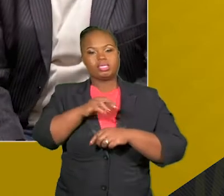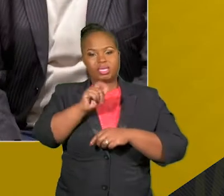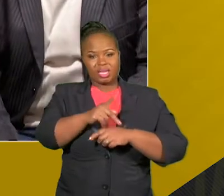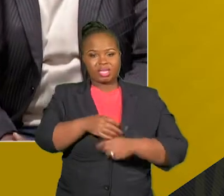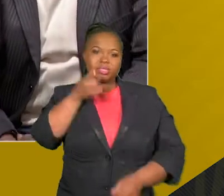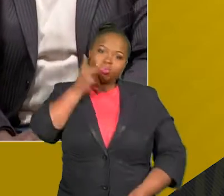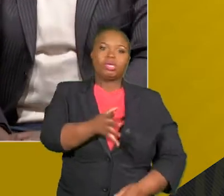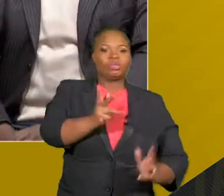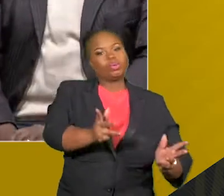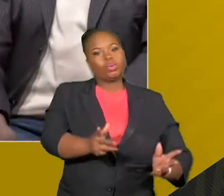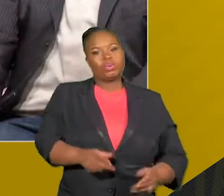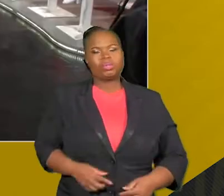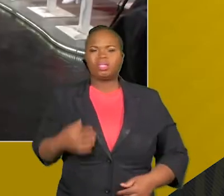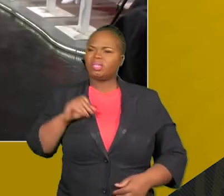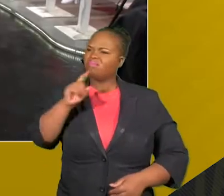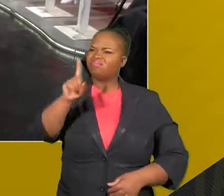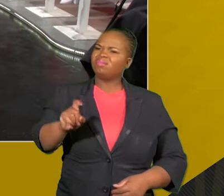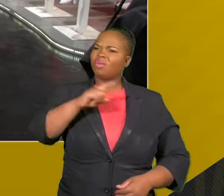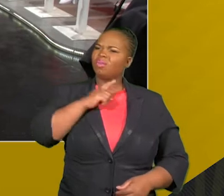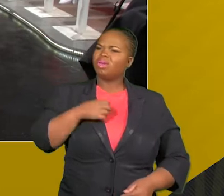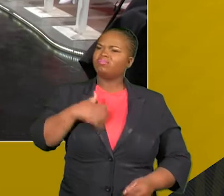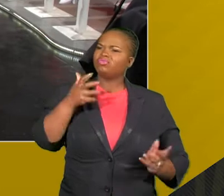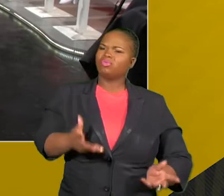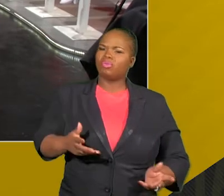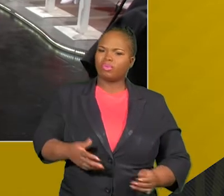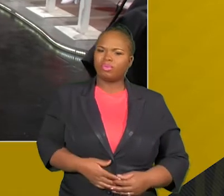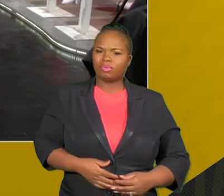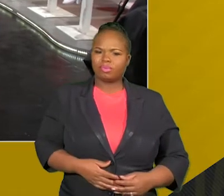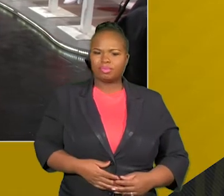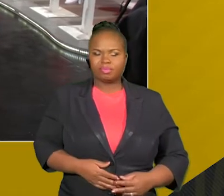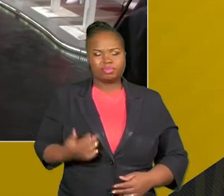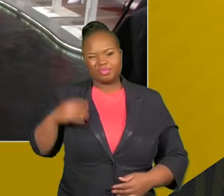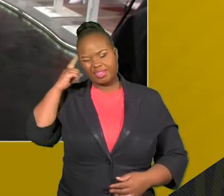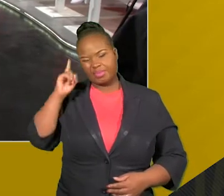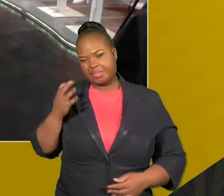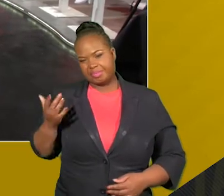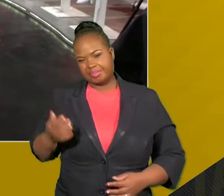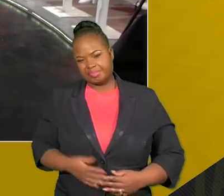izokuzwa ukuthi kanjani. Ucasuka ukuthi into enjani baba. Yeah. I don't know what you think about that.